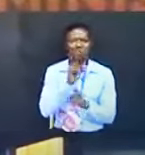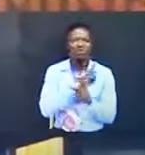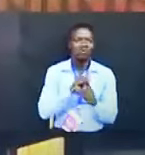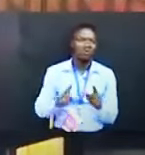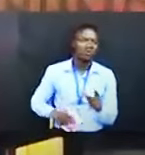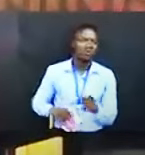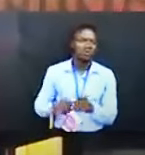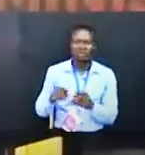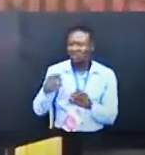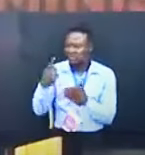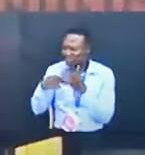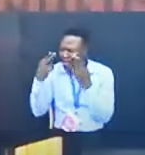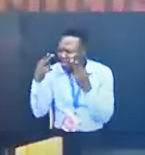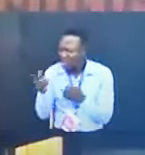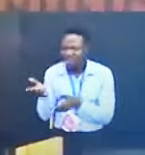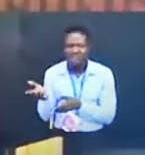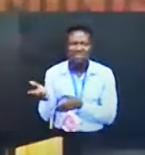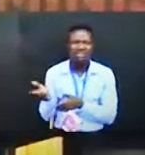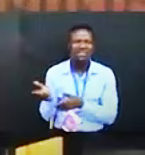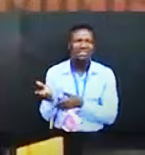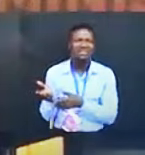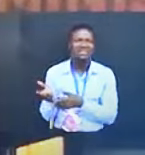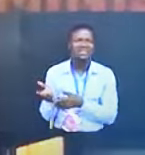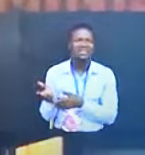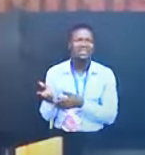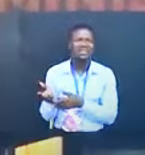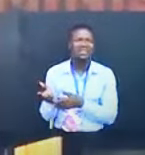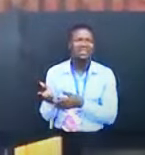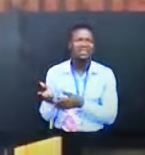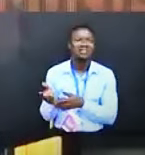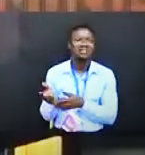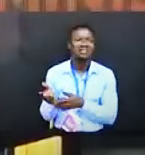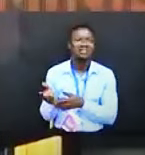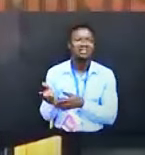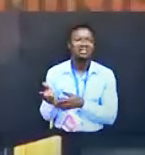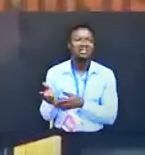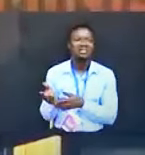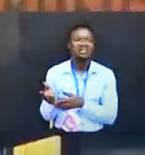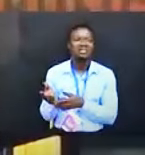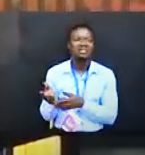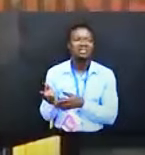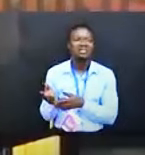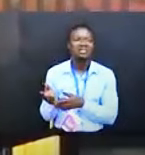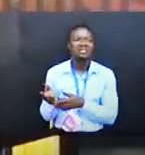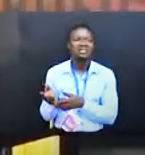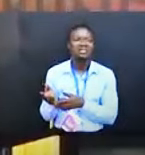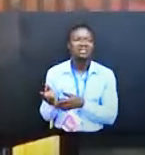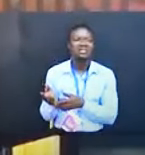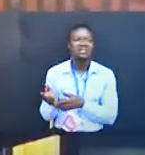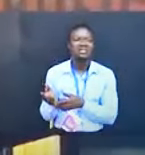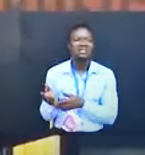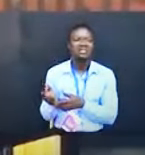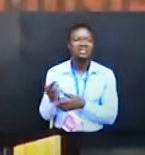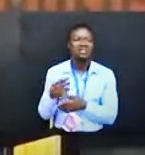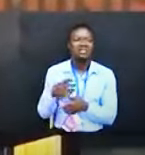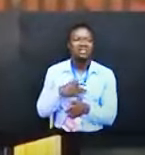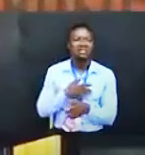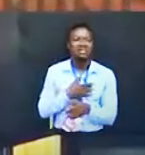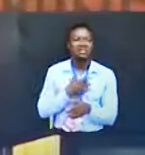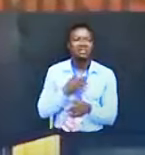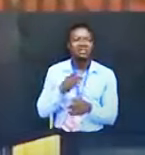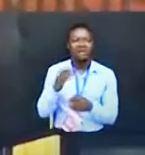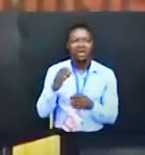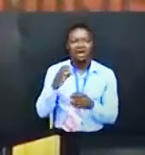what is going on? Then all of a sudden, I felt some sharp pain in my hand. I said, oh, God, God,